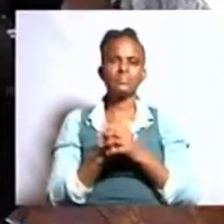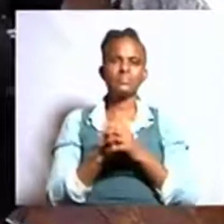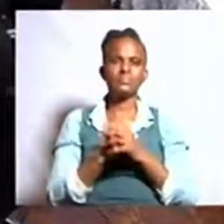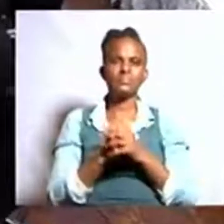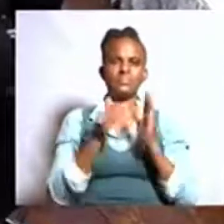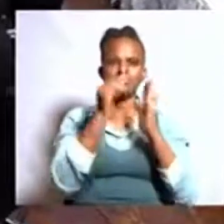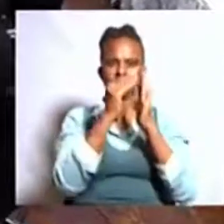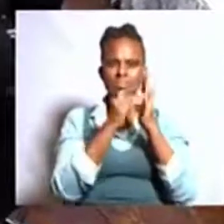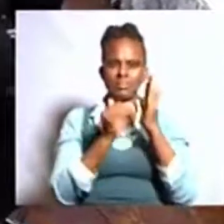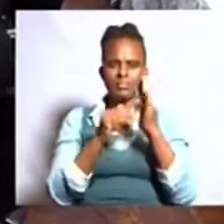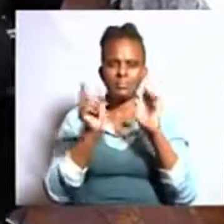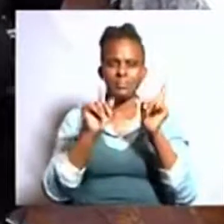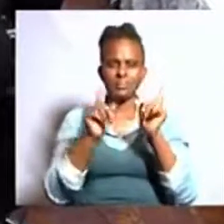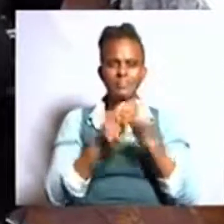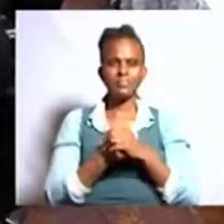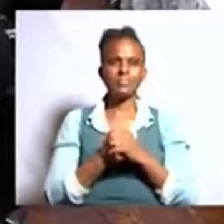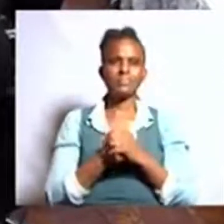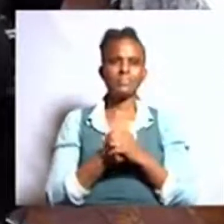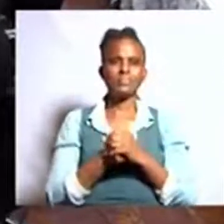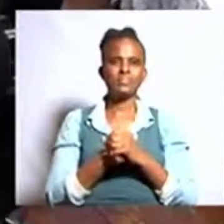are the guidelines?